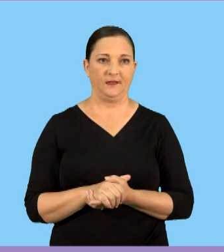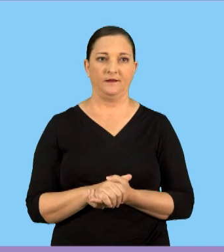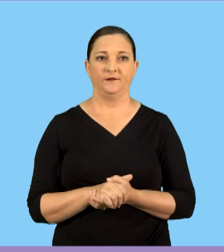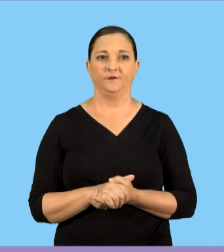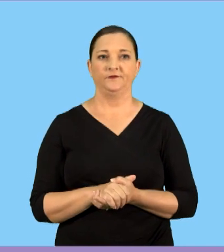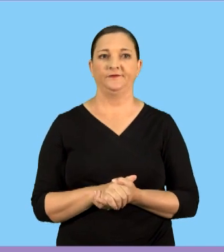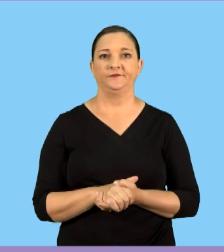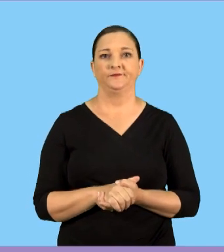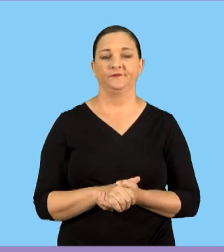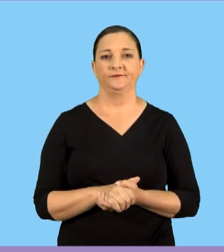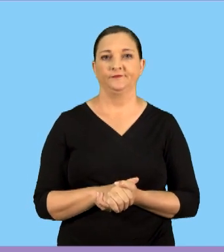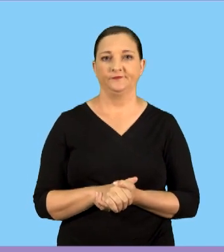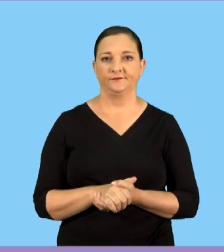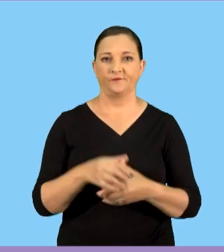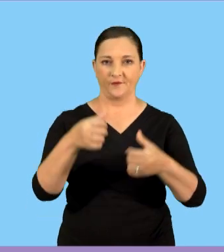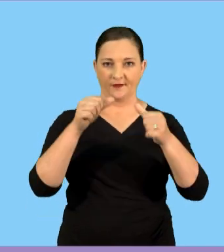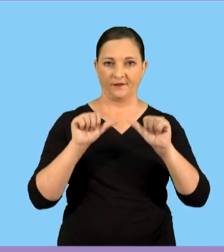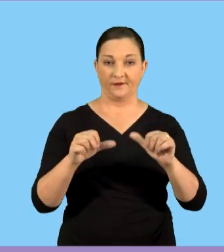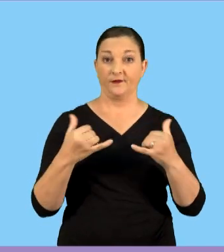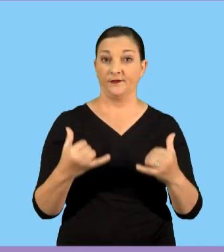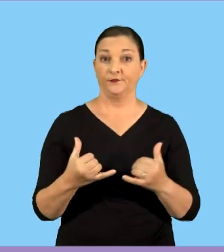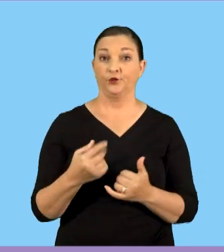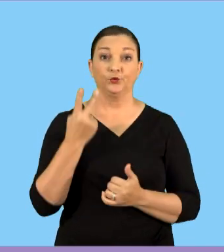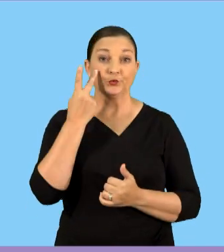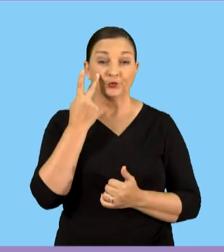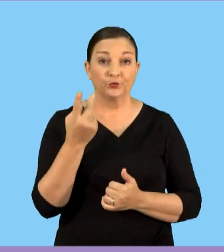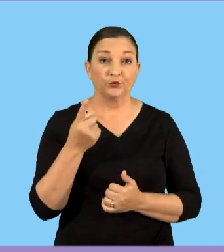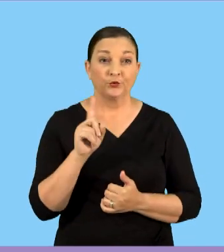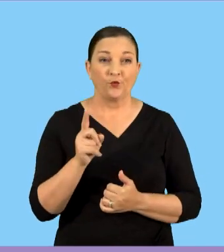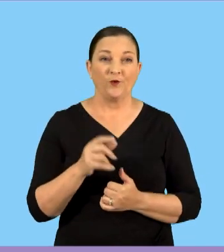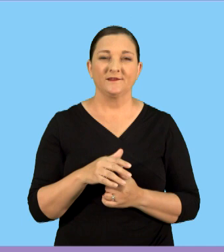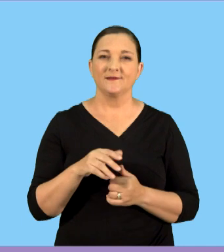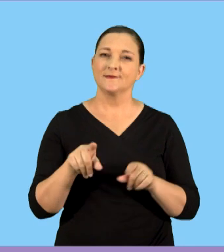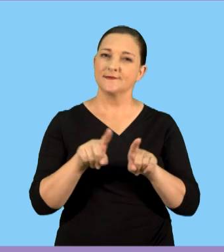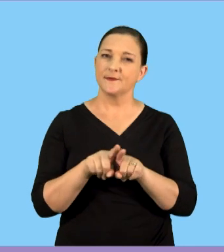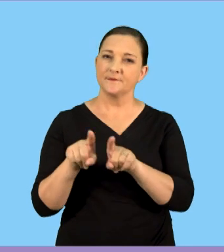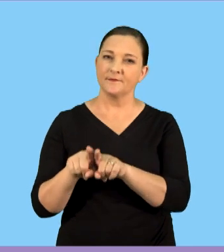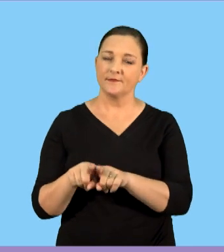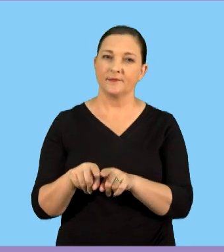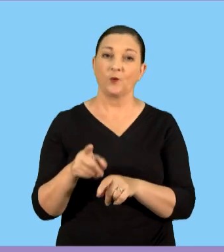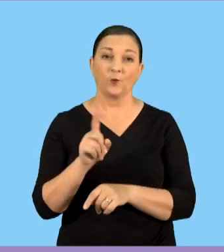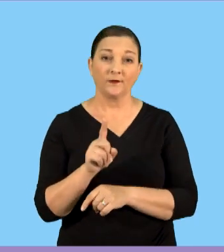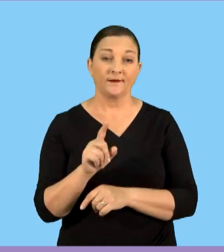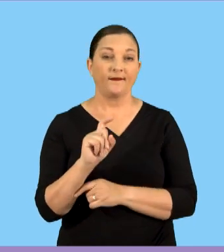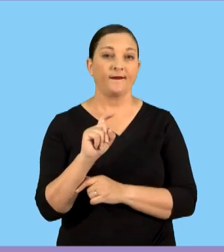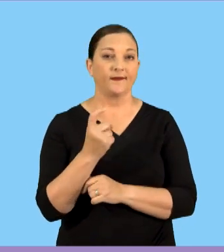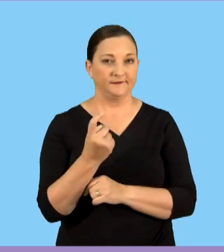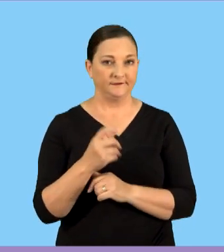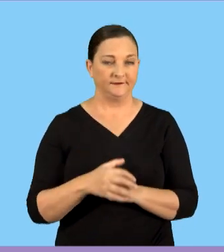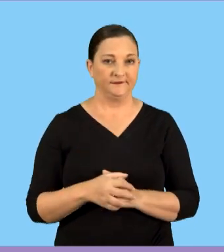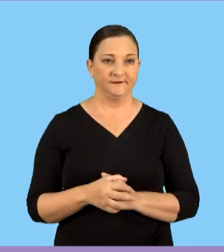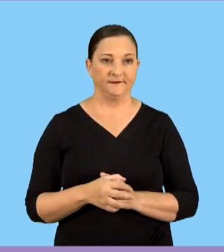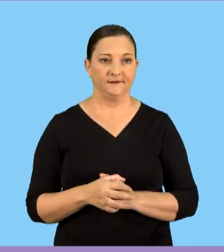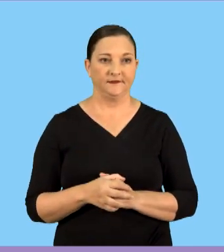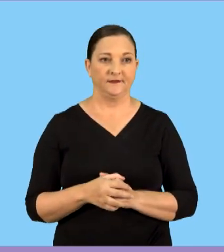see how many terms there are when it is simplified. So we are going to look for the like terms. And the like terms here are